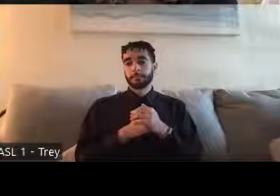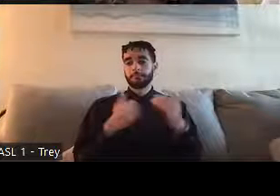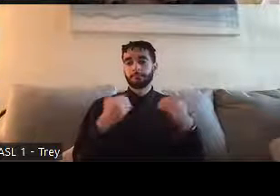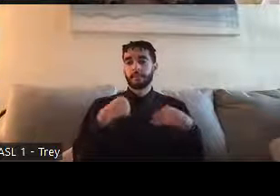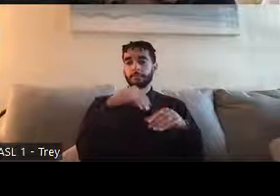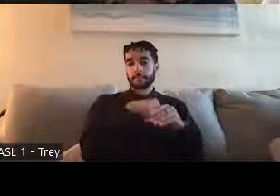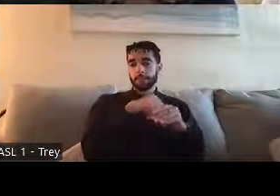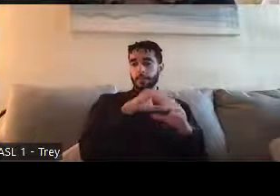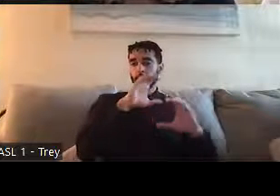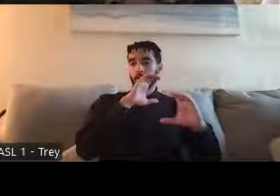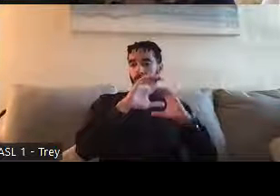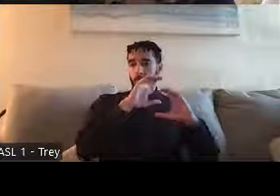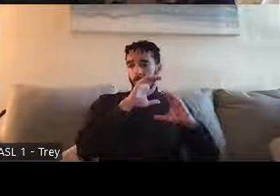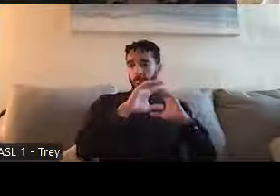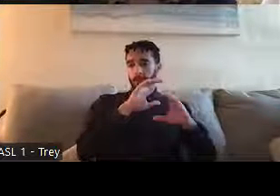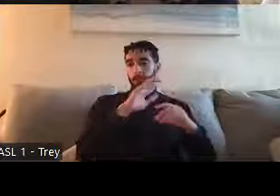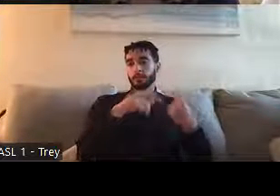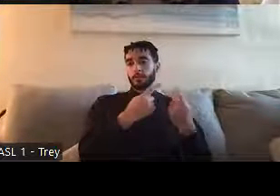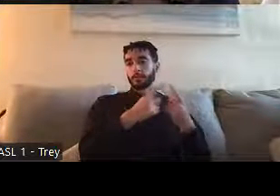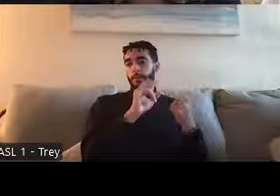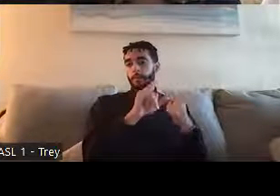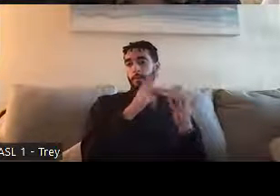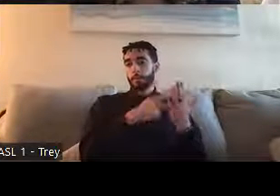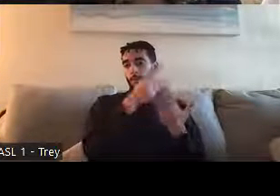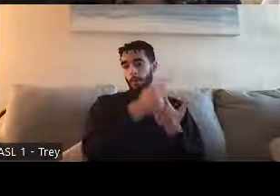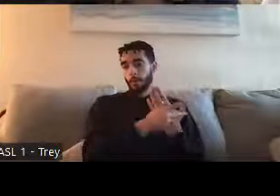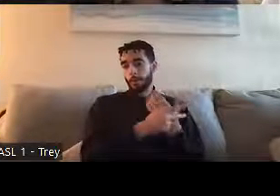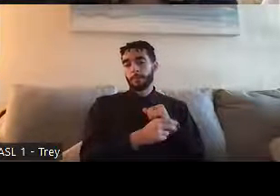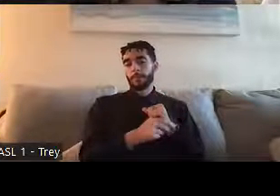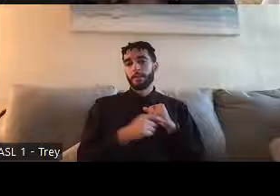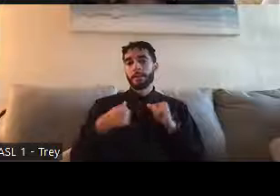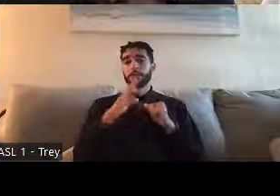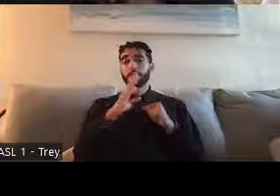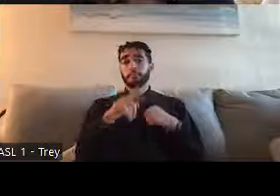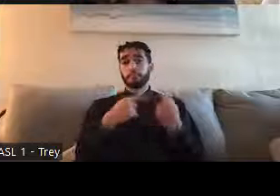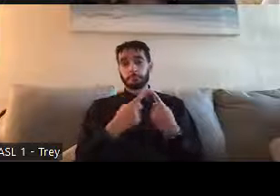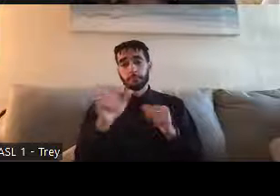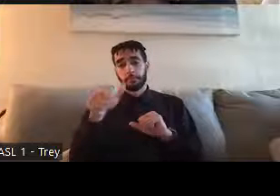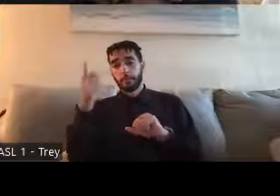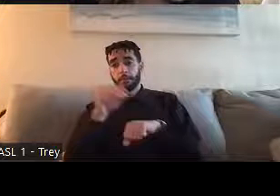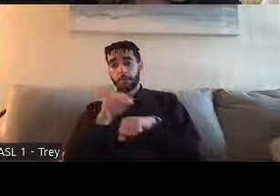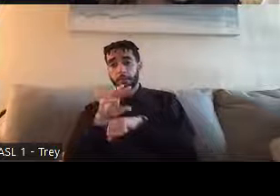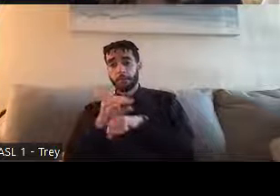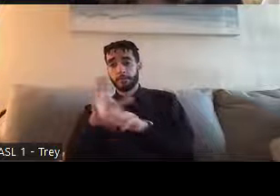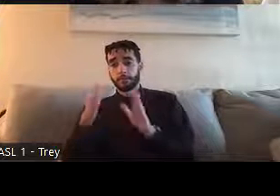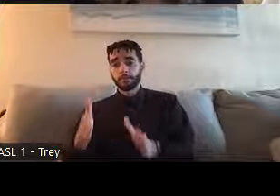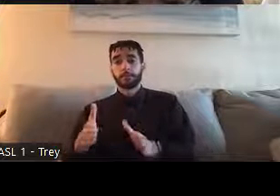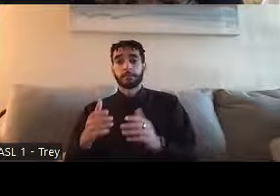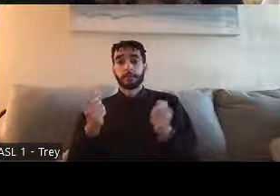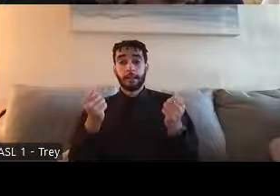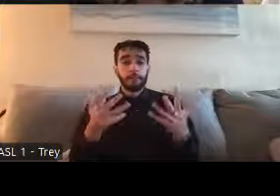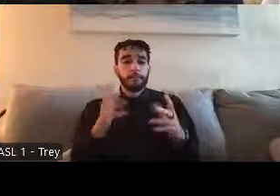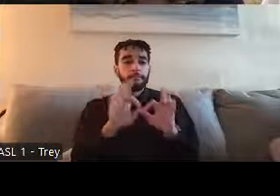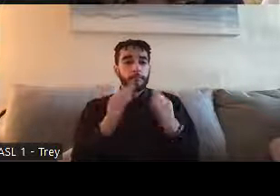conversations about the paid family leave program, and I've talked with our care counselors, and how many of our families even know about